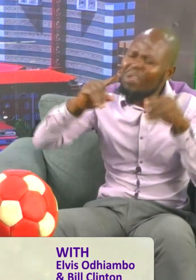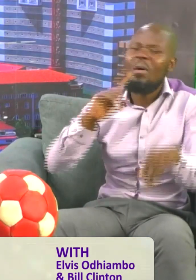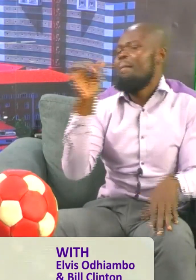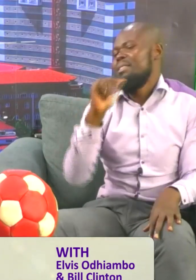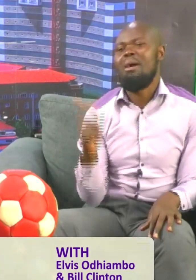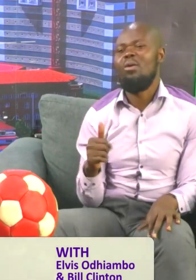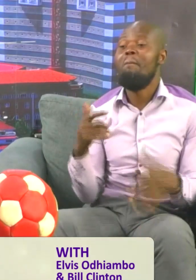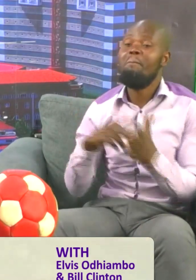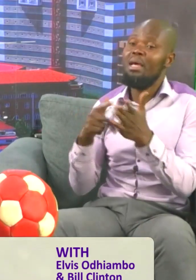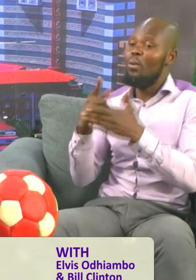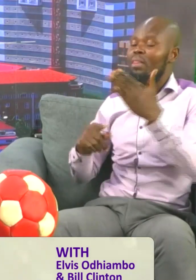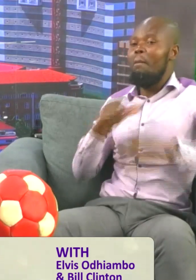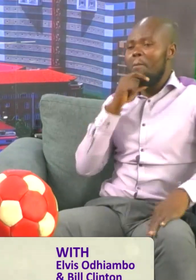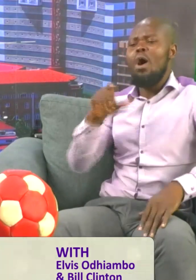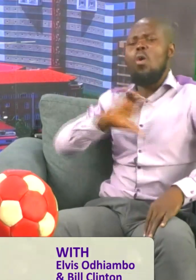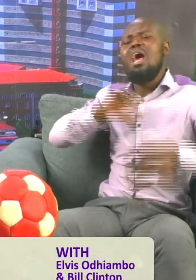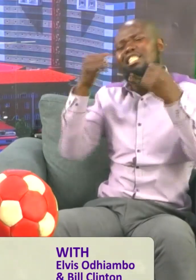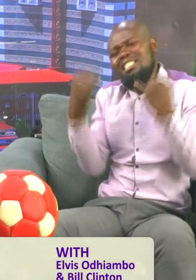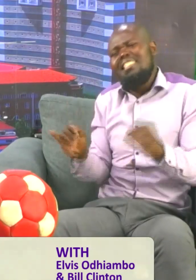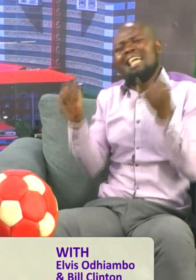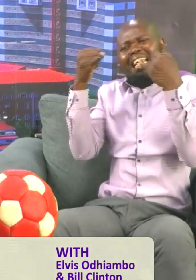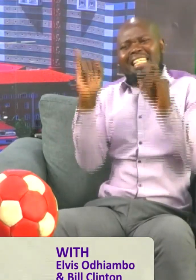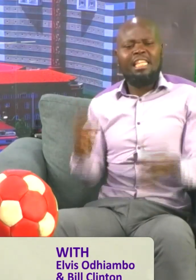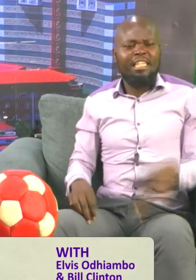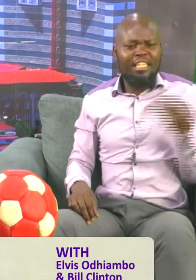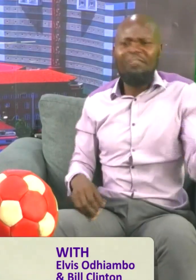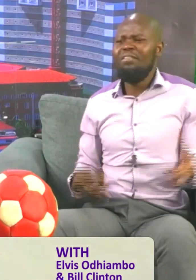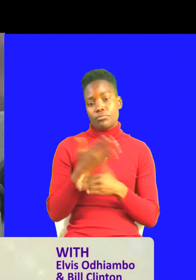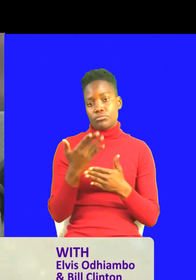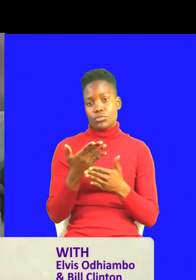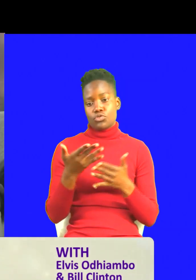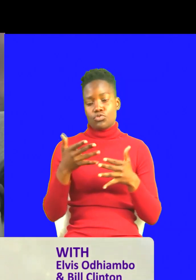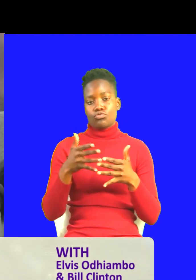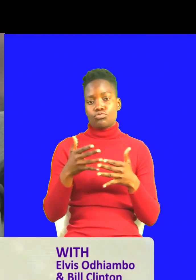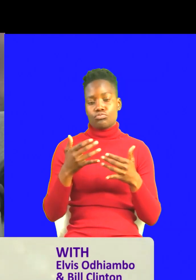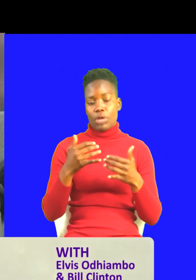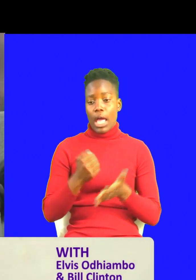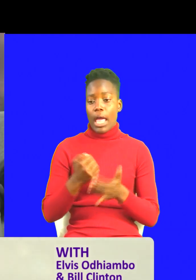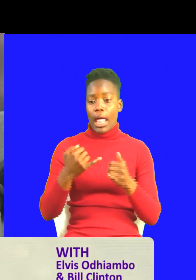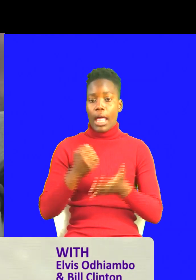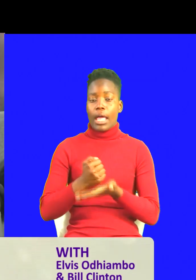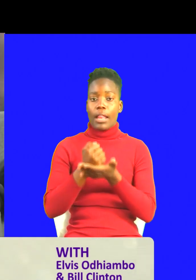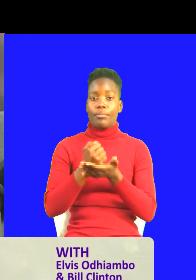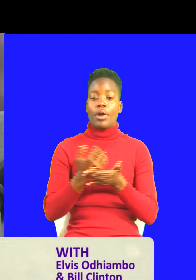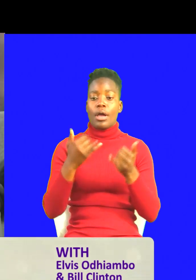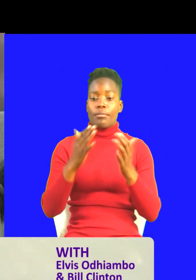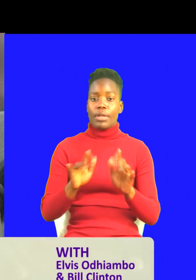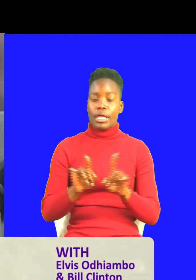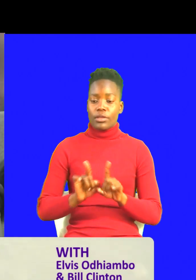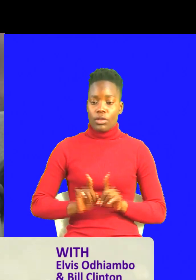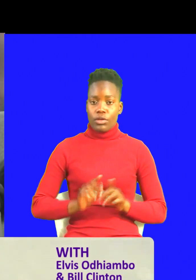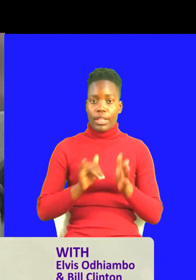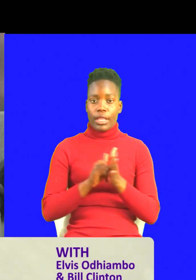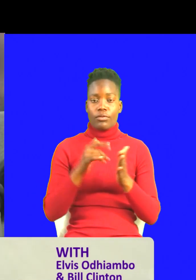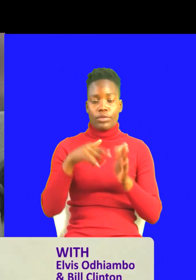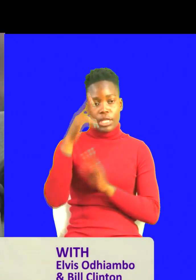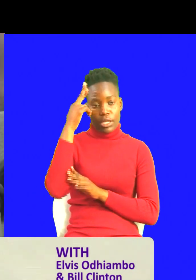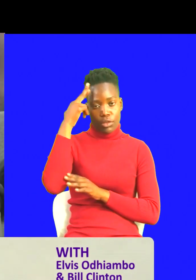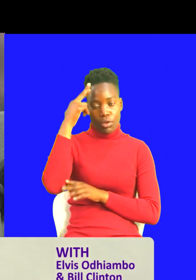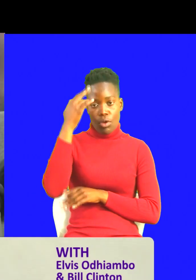And Spain, they've won many times. Croatia, right, we've seen their players from the Premier League, and they're all